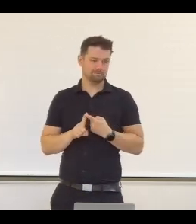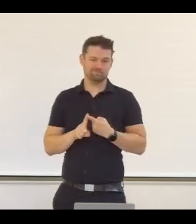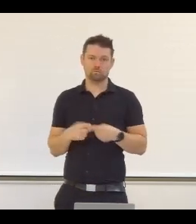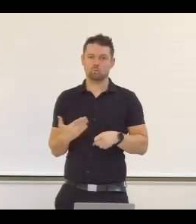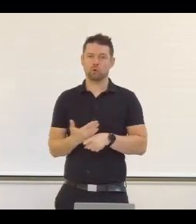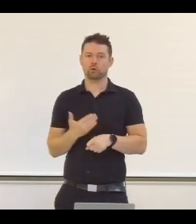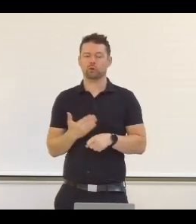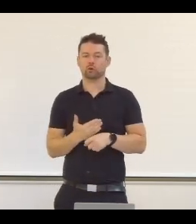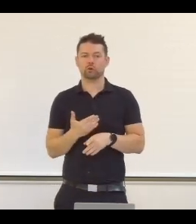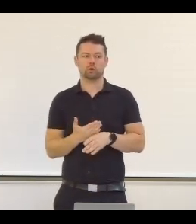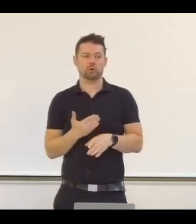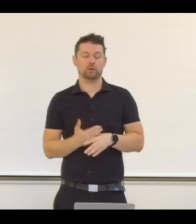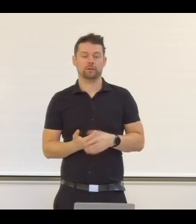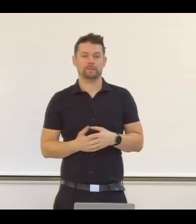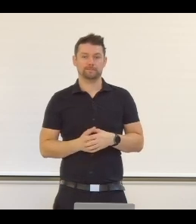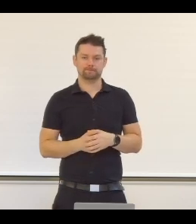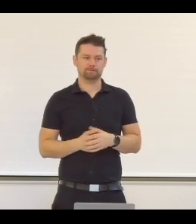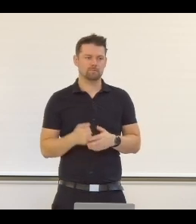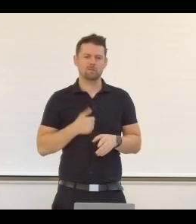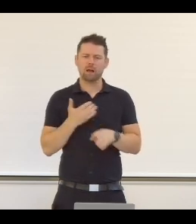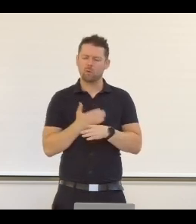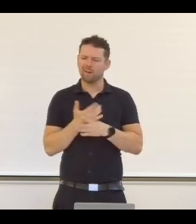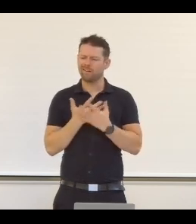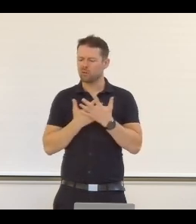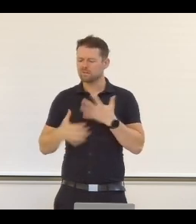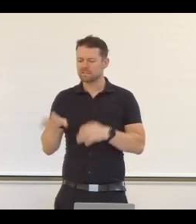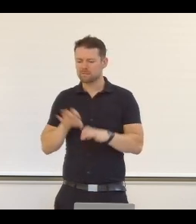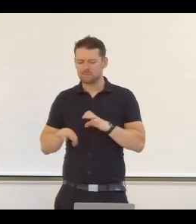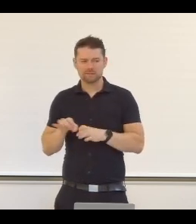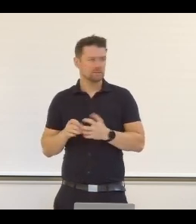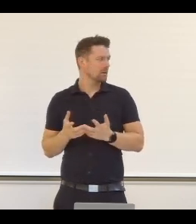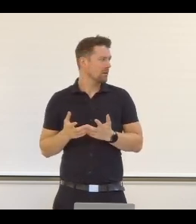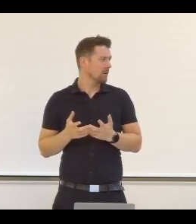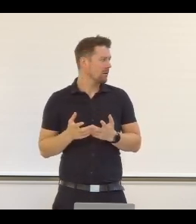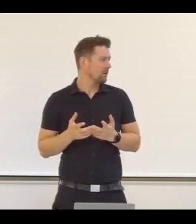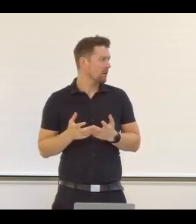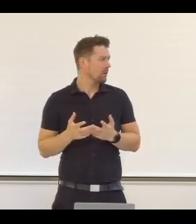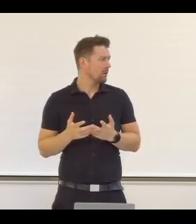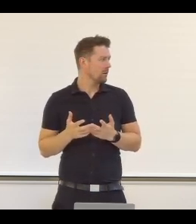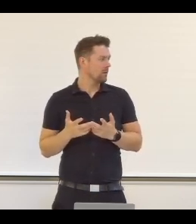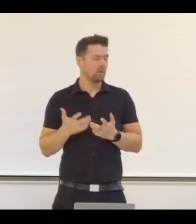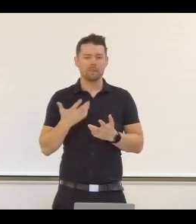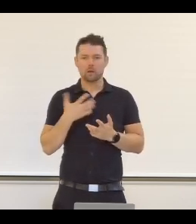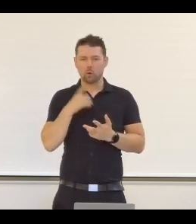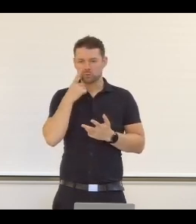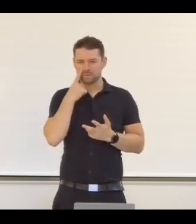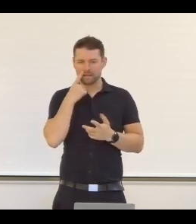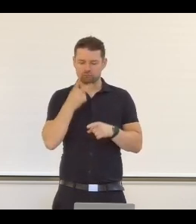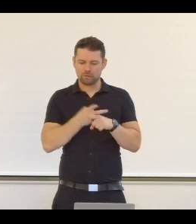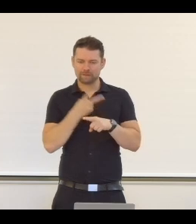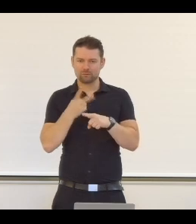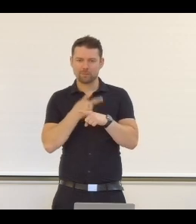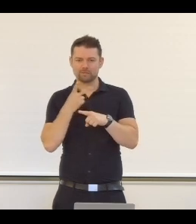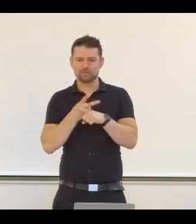work. For the work, we had a lot of experiments, but scientists, they wanted to see an evolution. So we had to repeat the